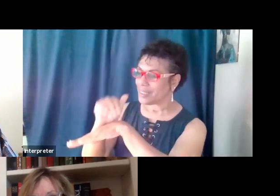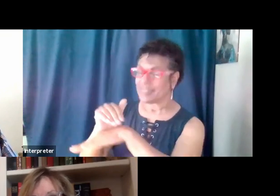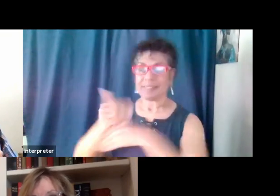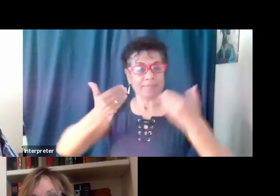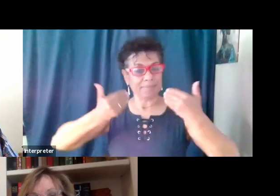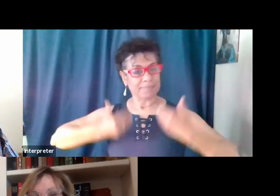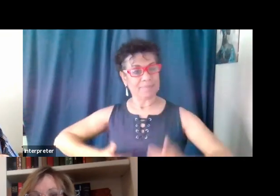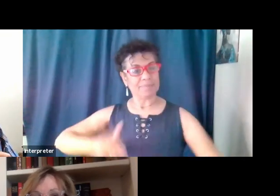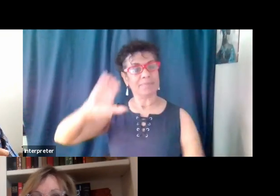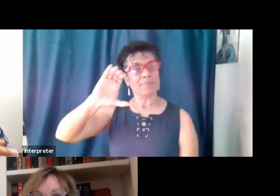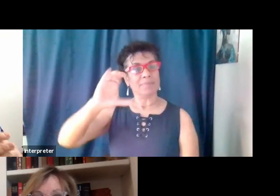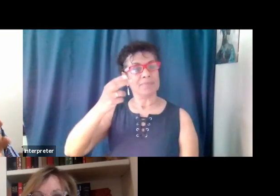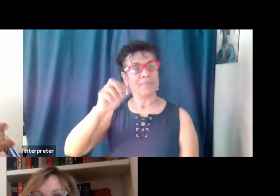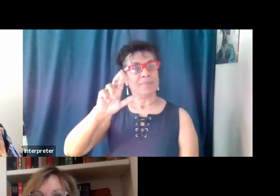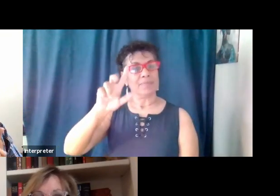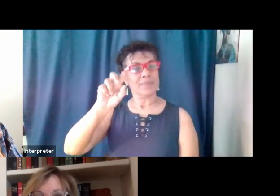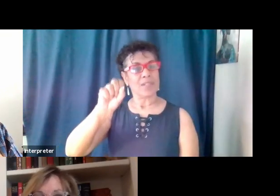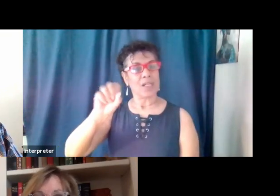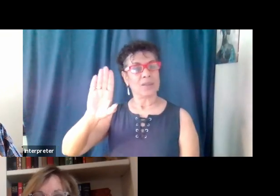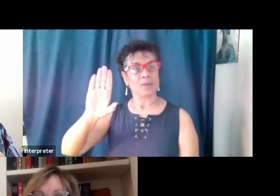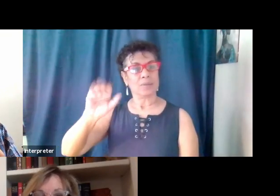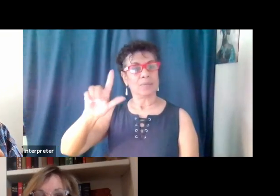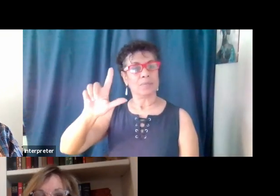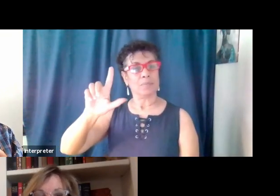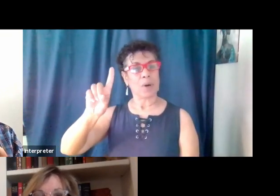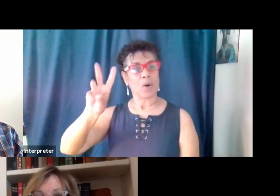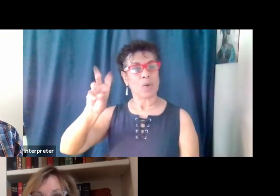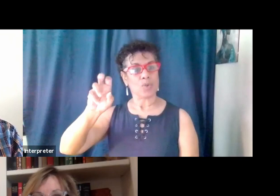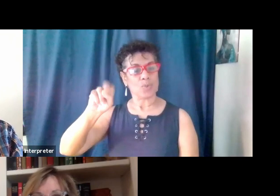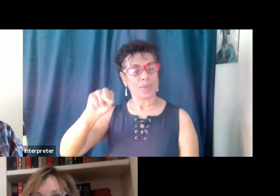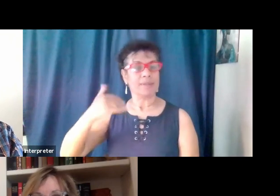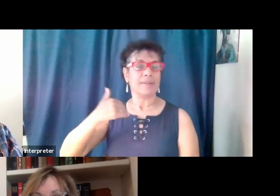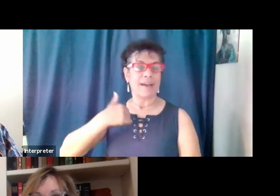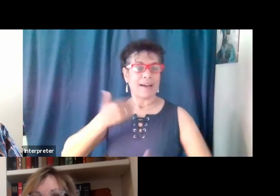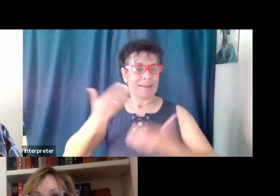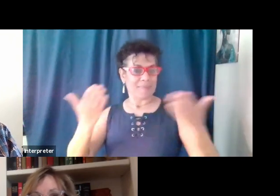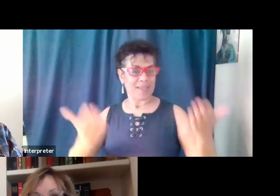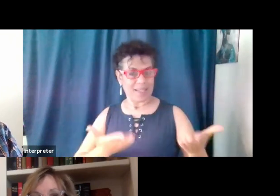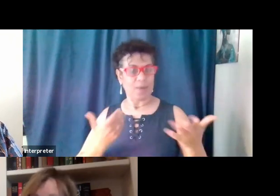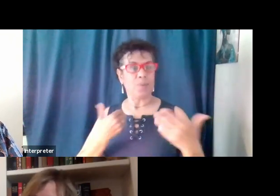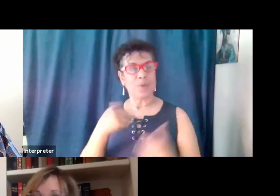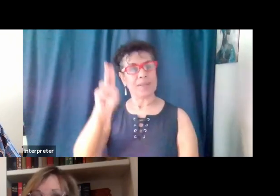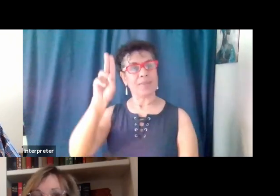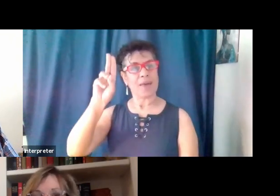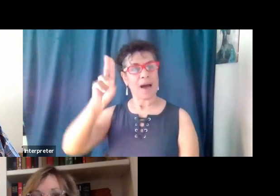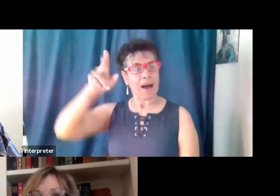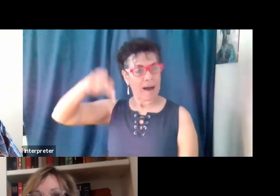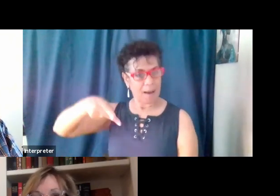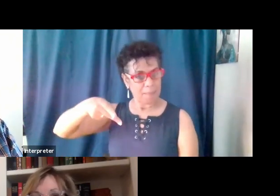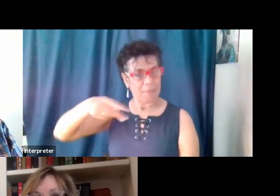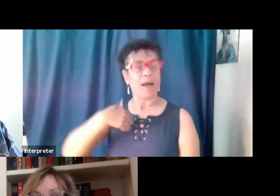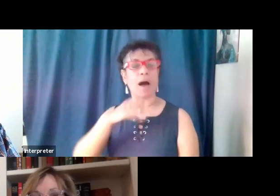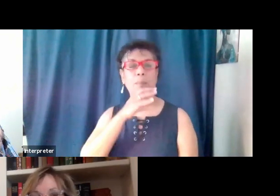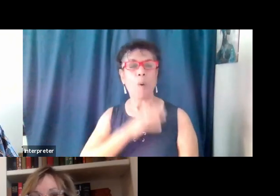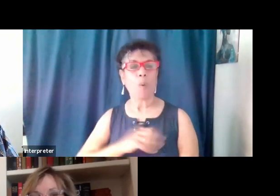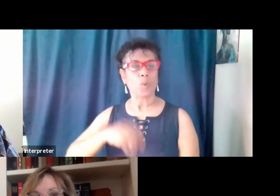Baldwin. I am the program officer for the Universal Participation Initiative, or UP. I am an older